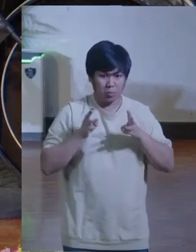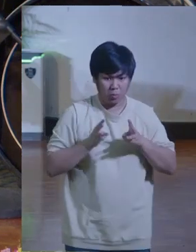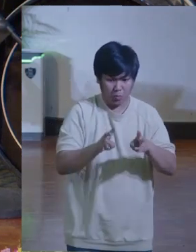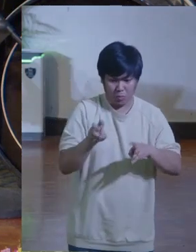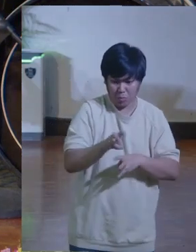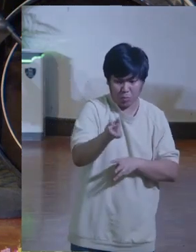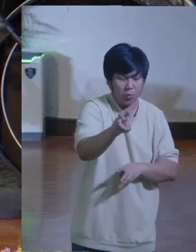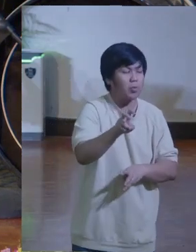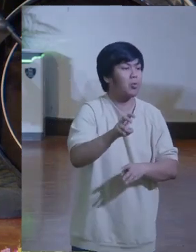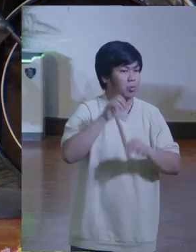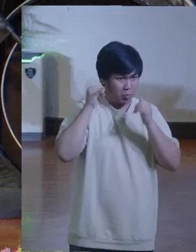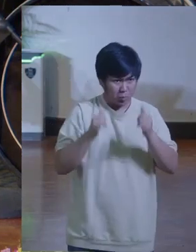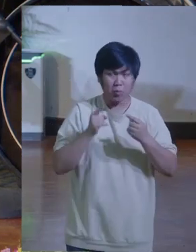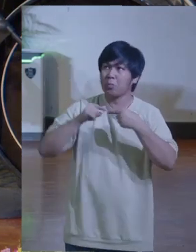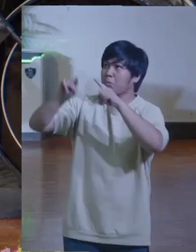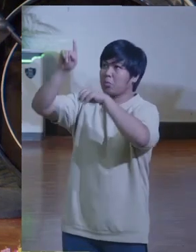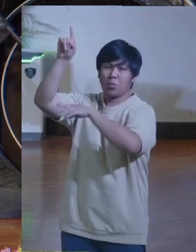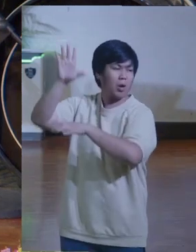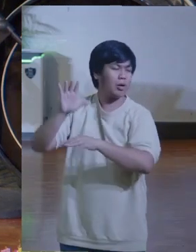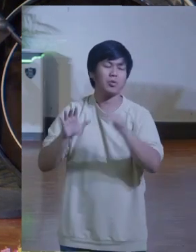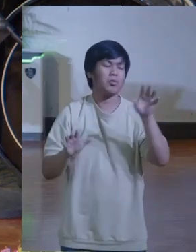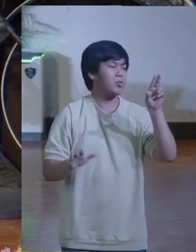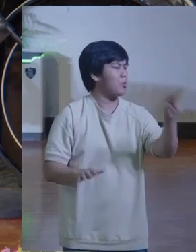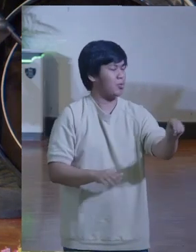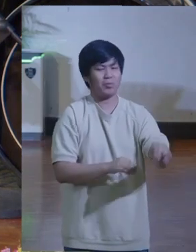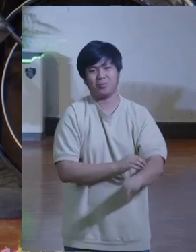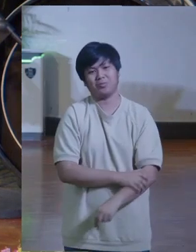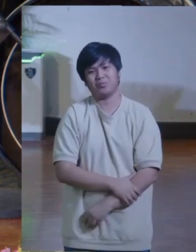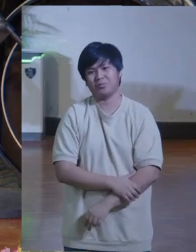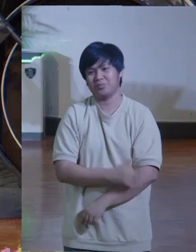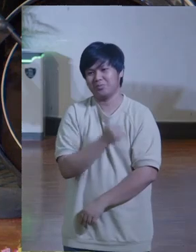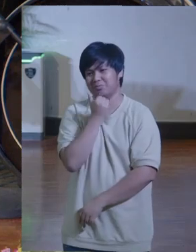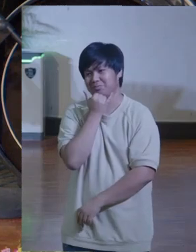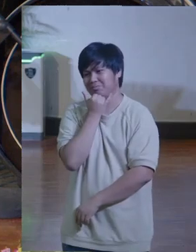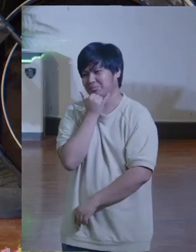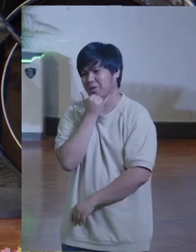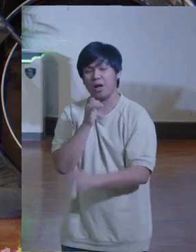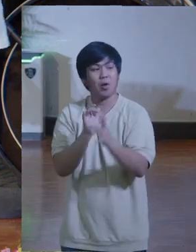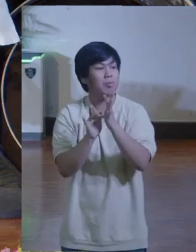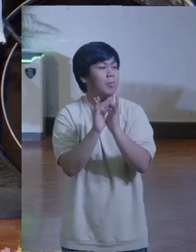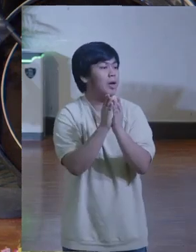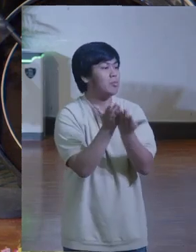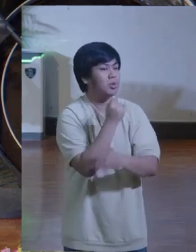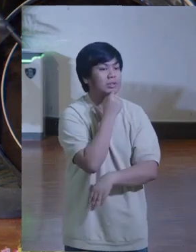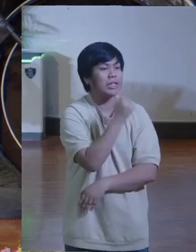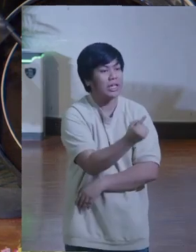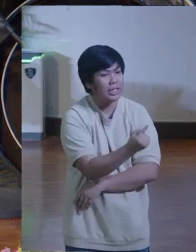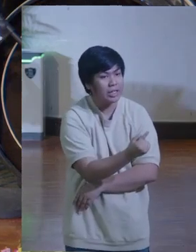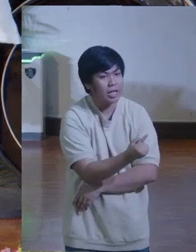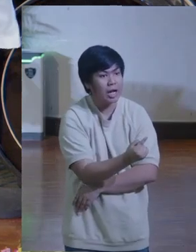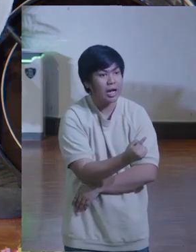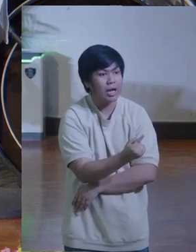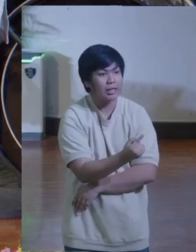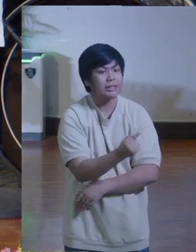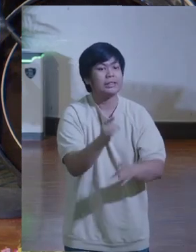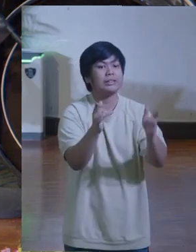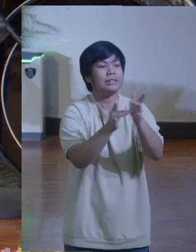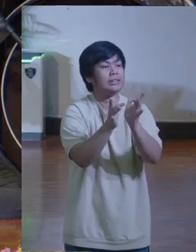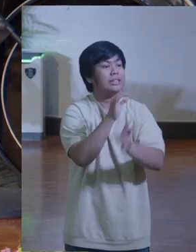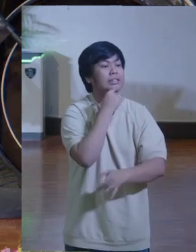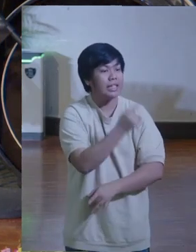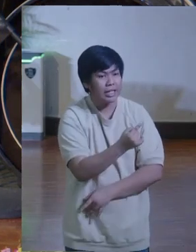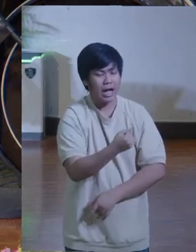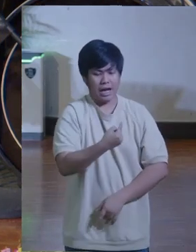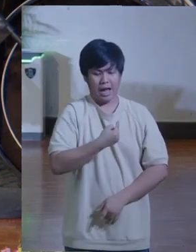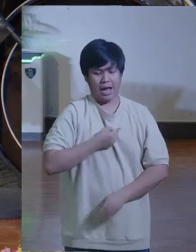their way to one God. Ang sabi ng Biblia, I am the way,